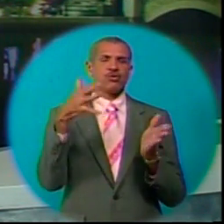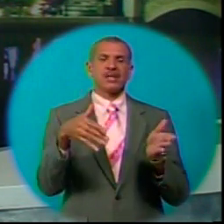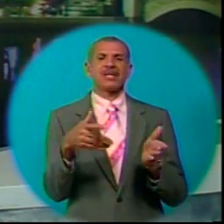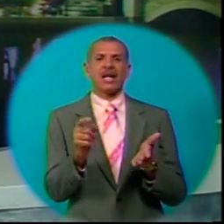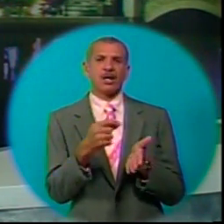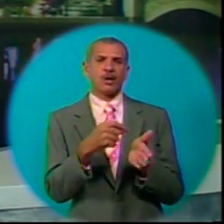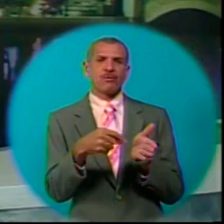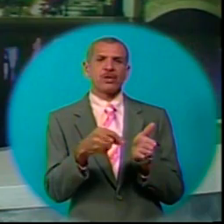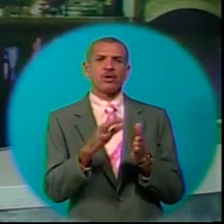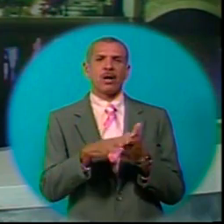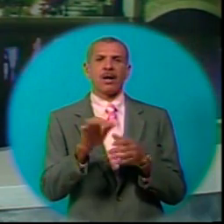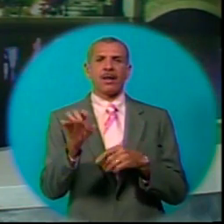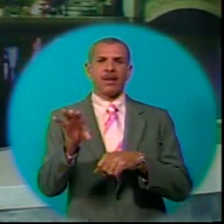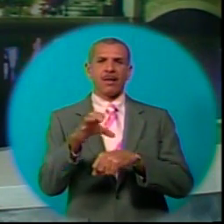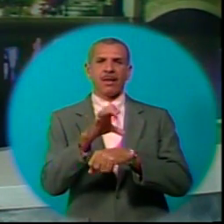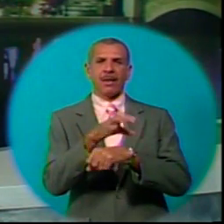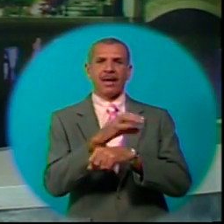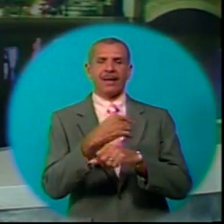to register online.